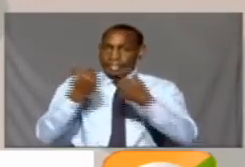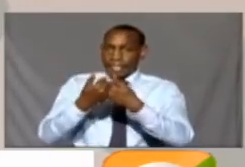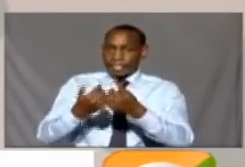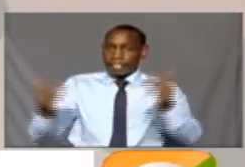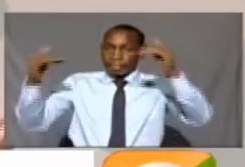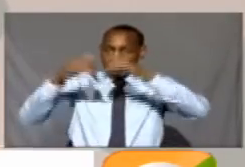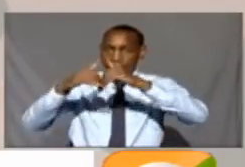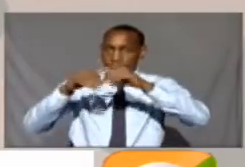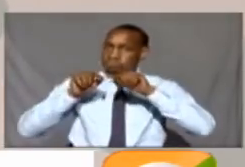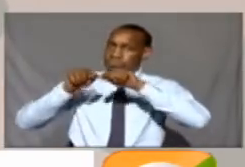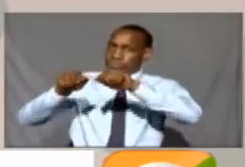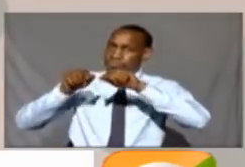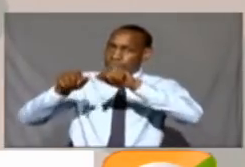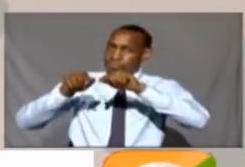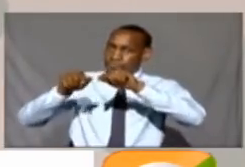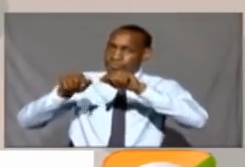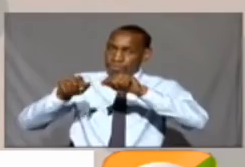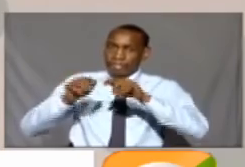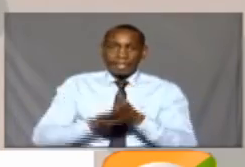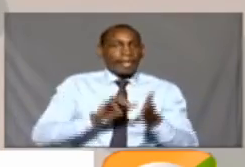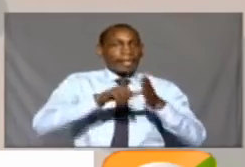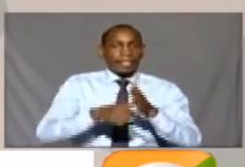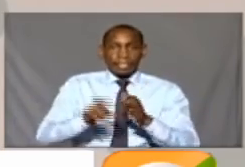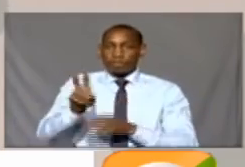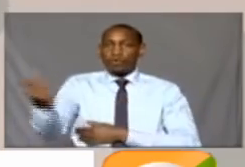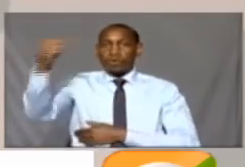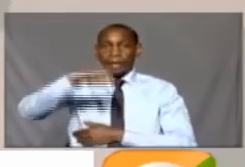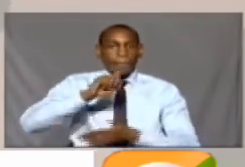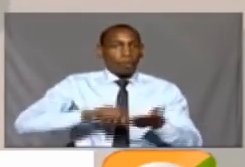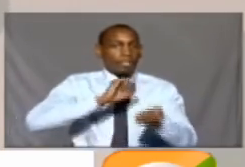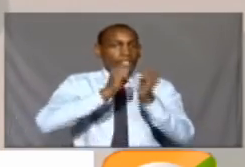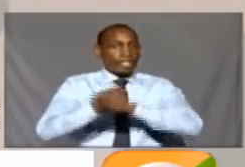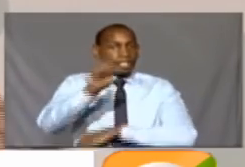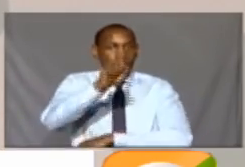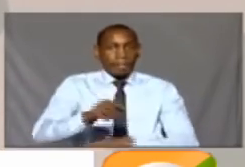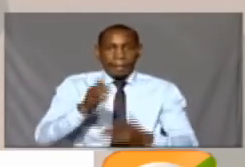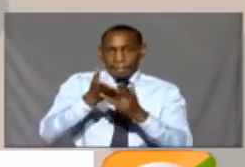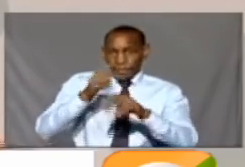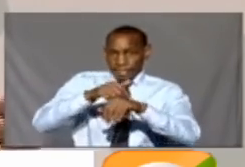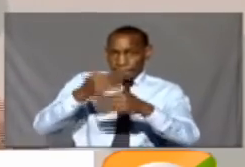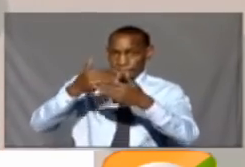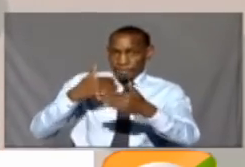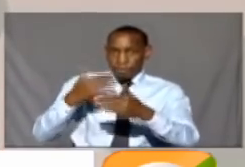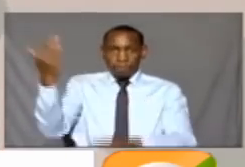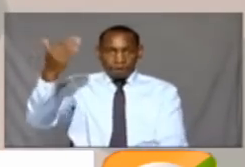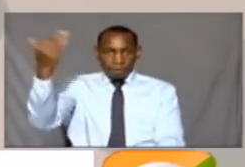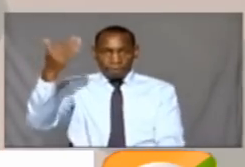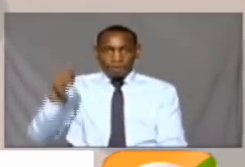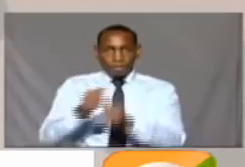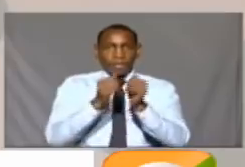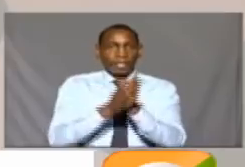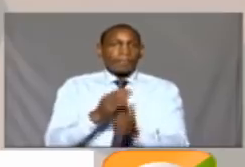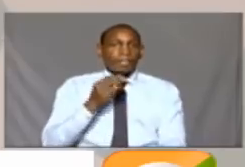was, you know, beamed across the country. And then you show up. What changed between when you gave that speech together with Musalia